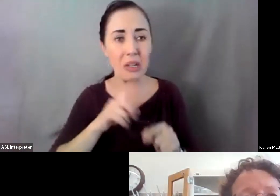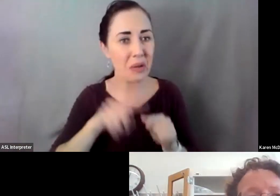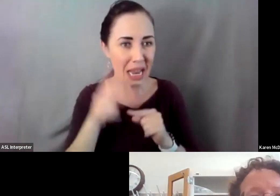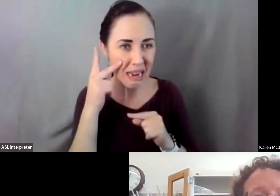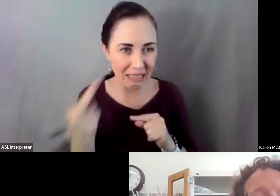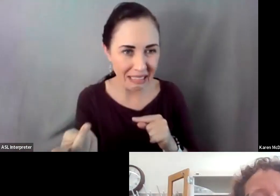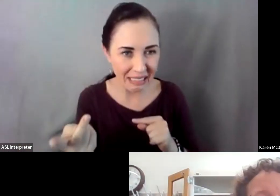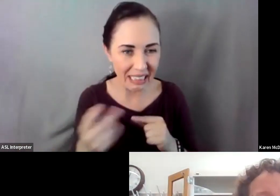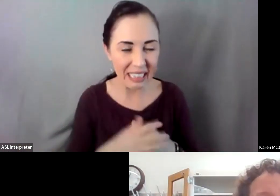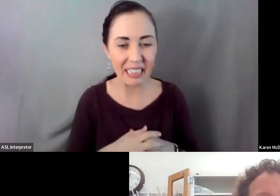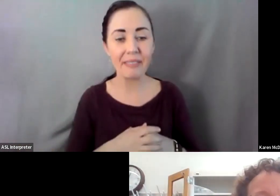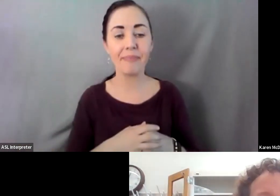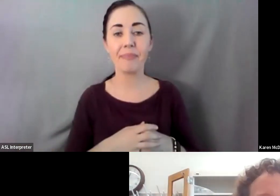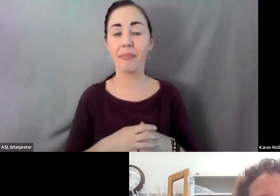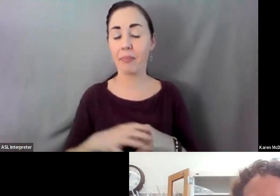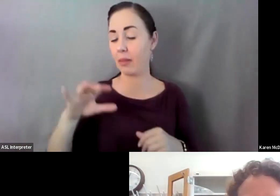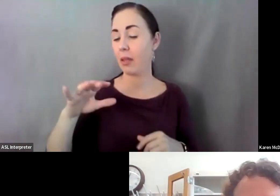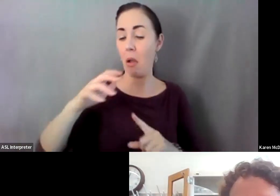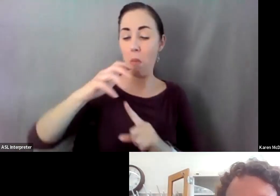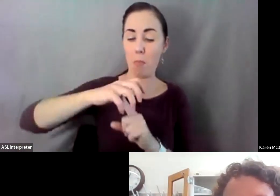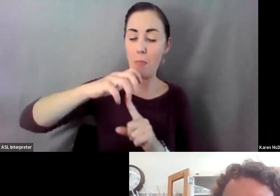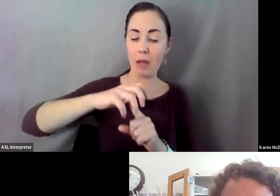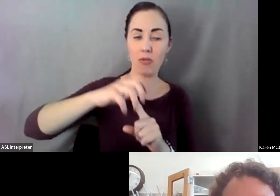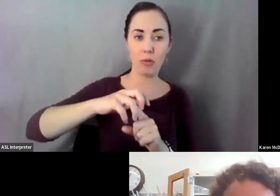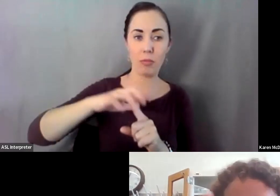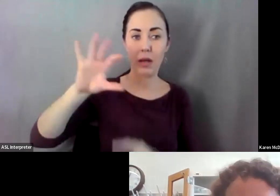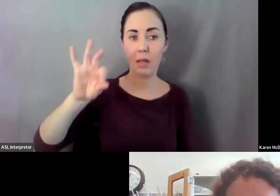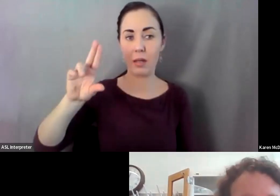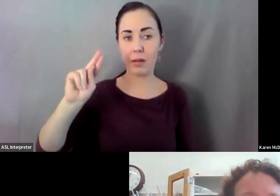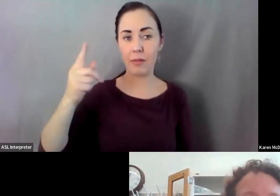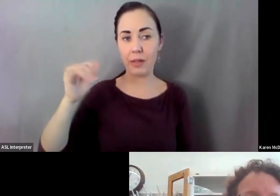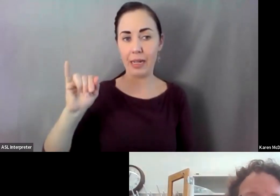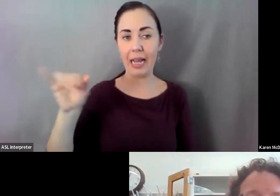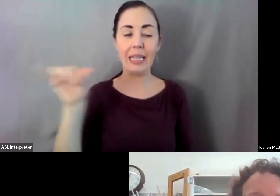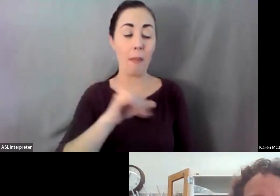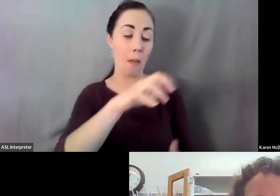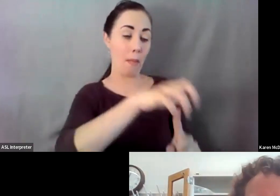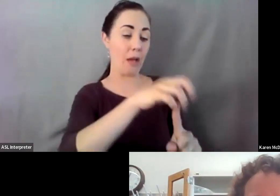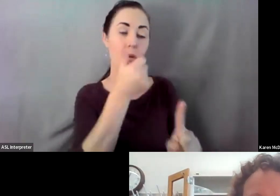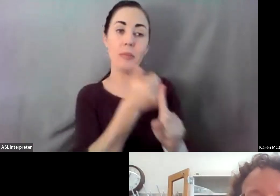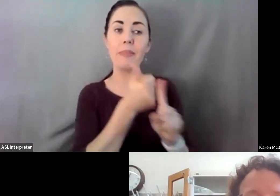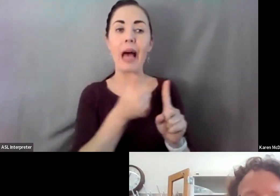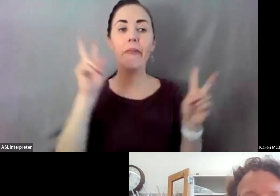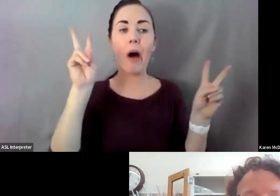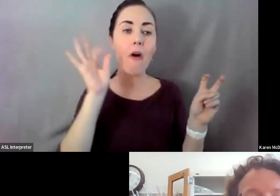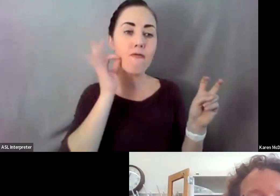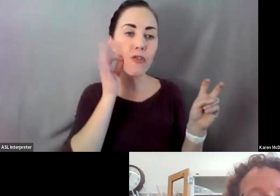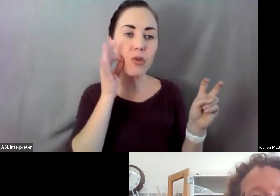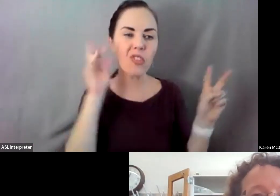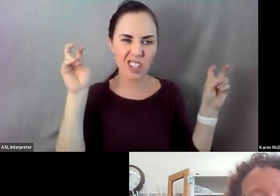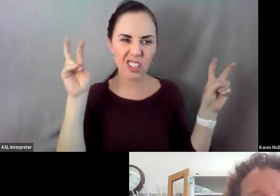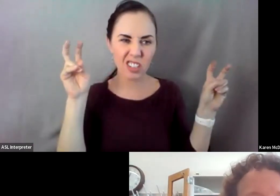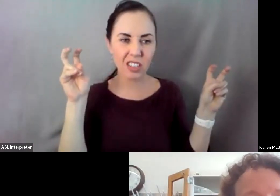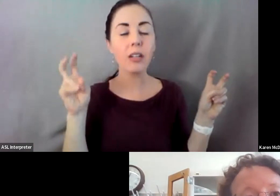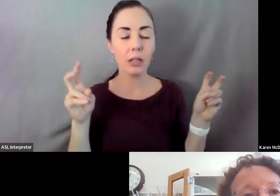And so mushrooms are for fungi, kind of like that. They're the fruiting structure. They are what produces the spores that make